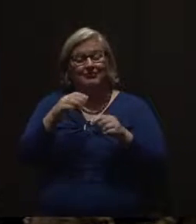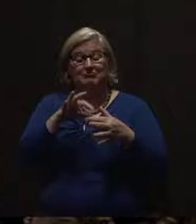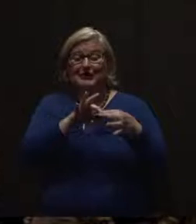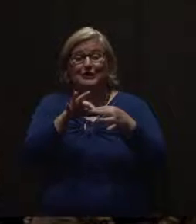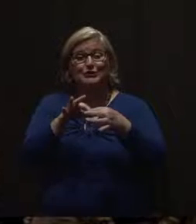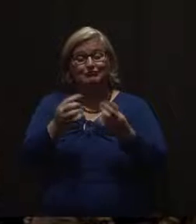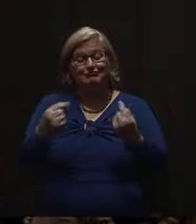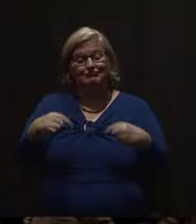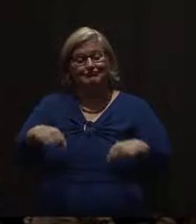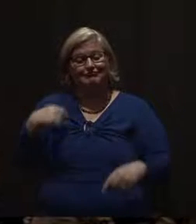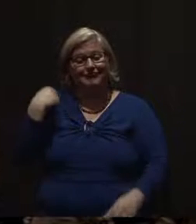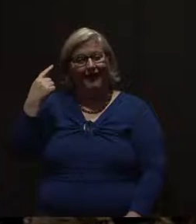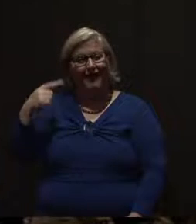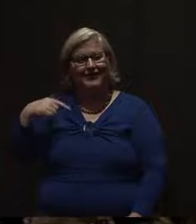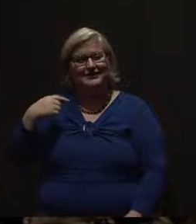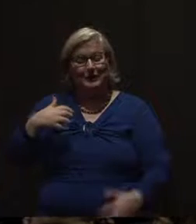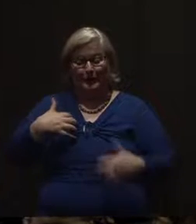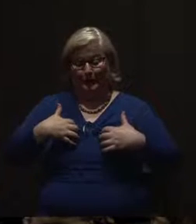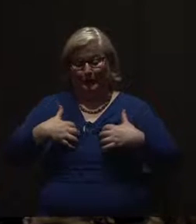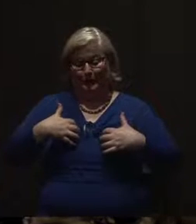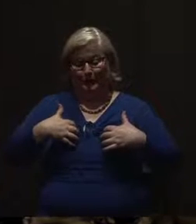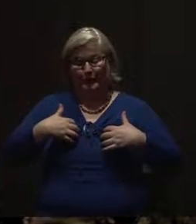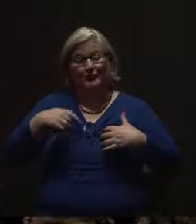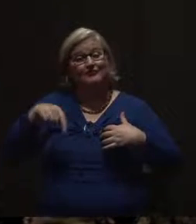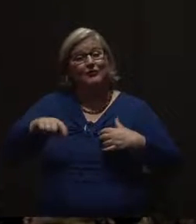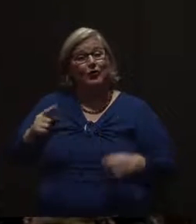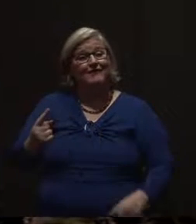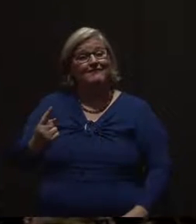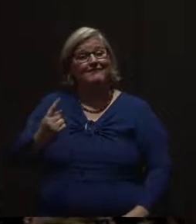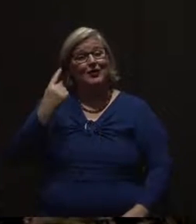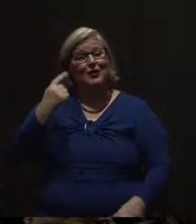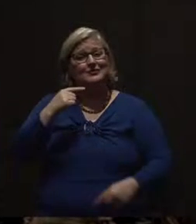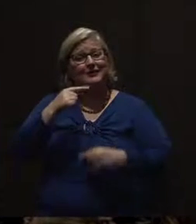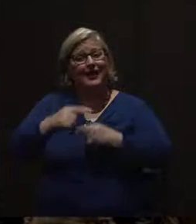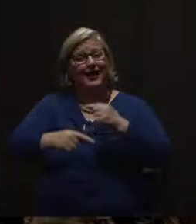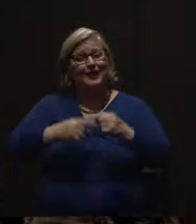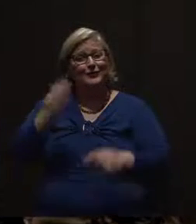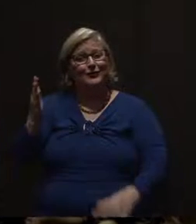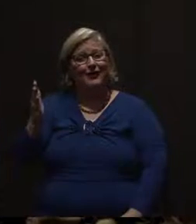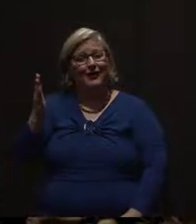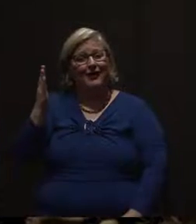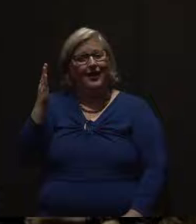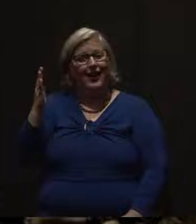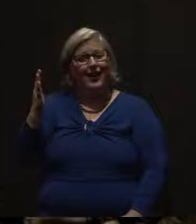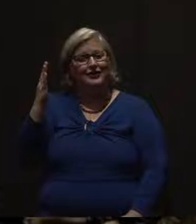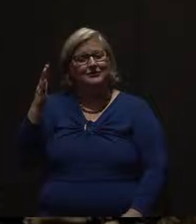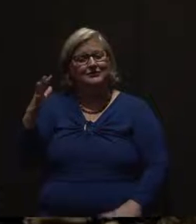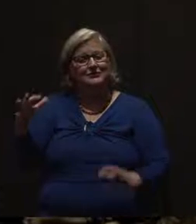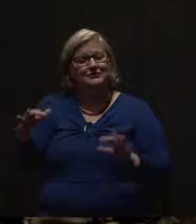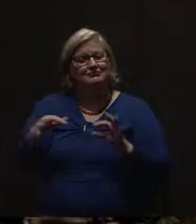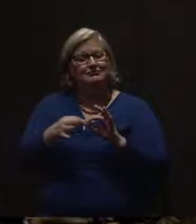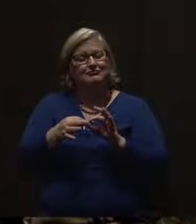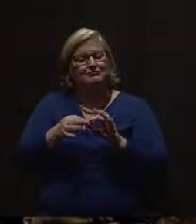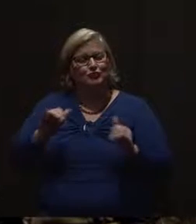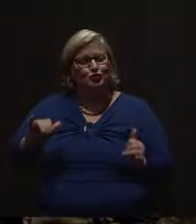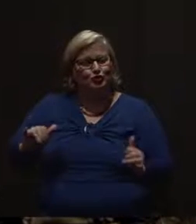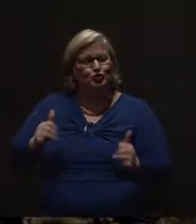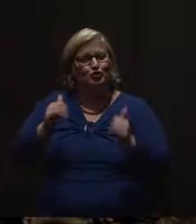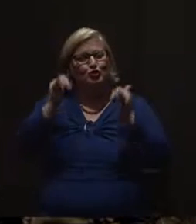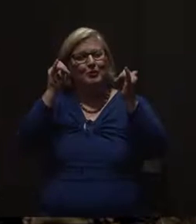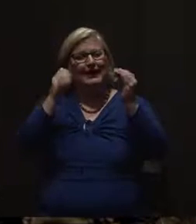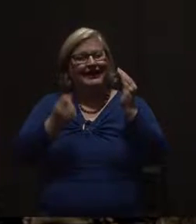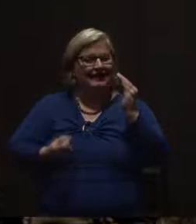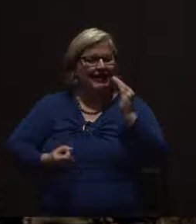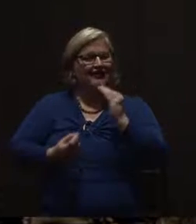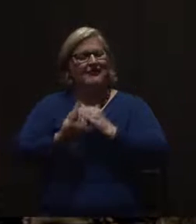for our first annual lecture in the course of the Jubilee events we have